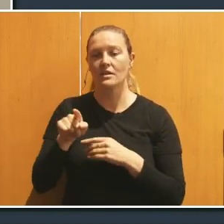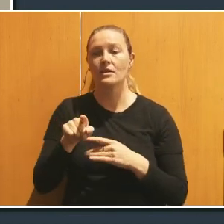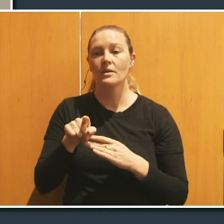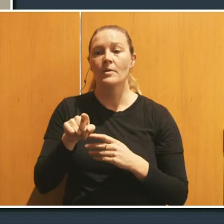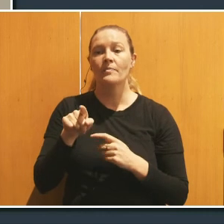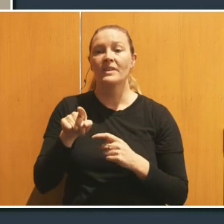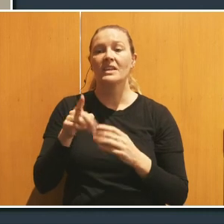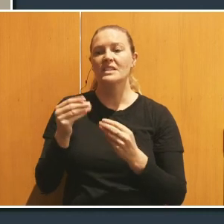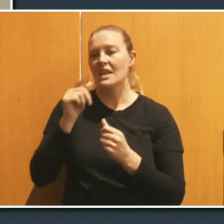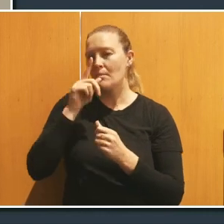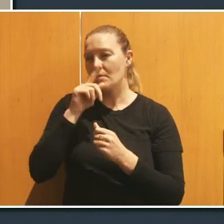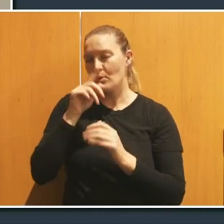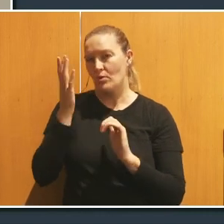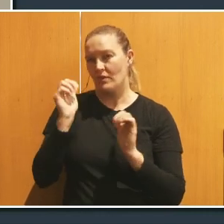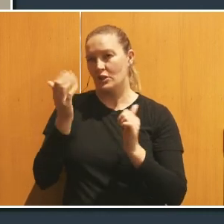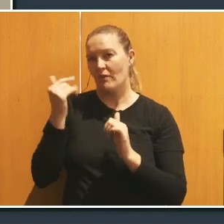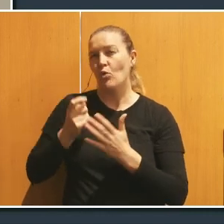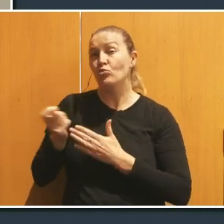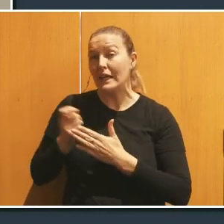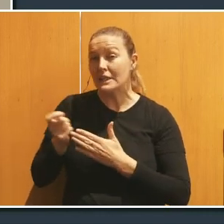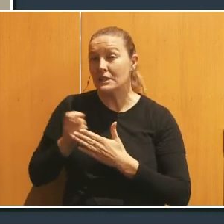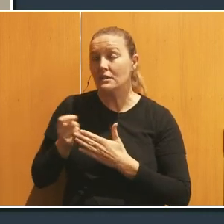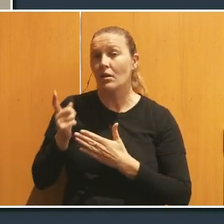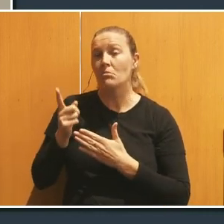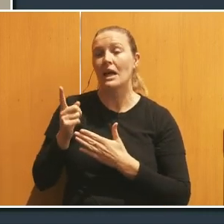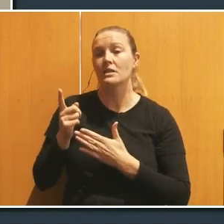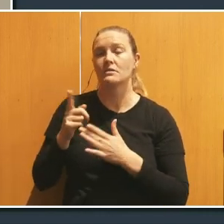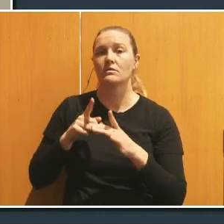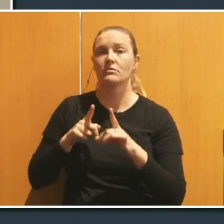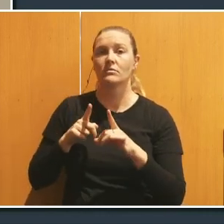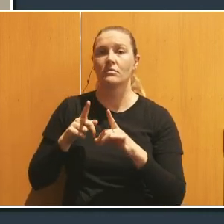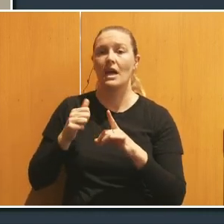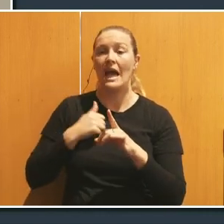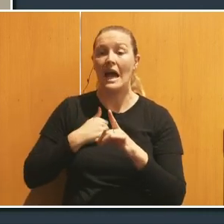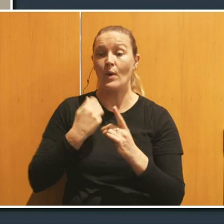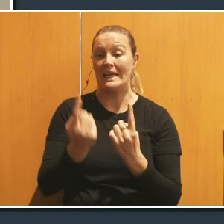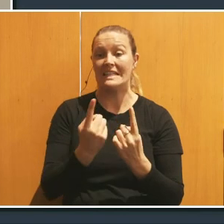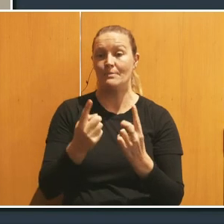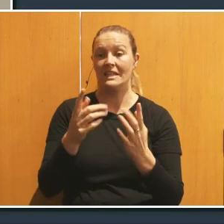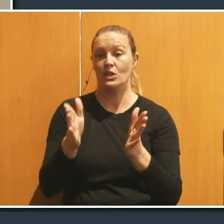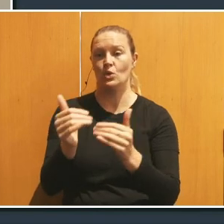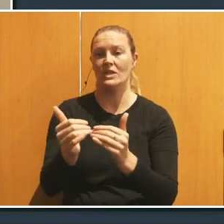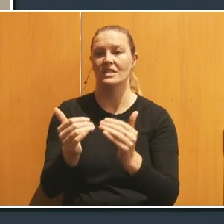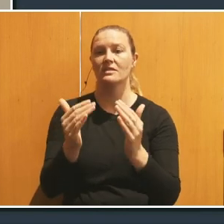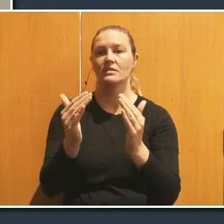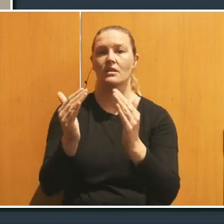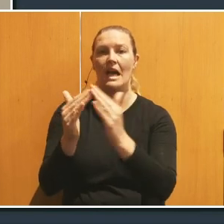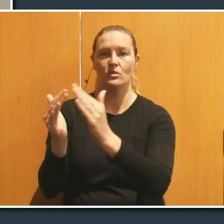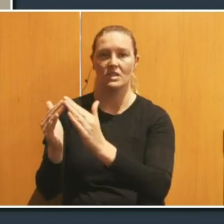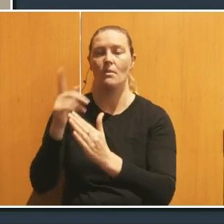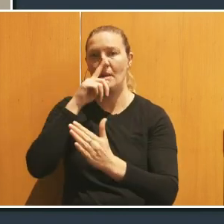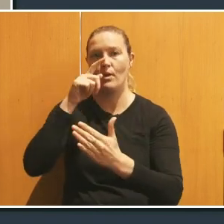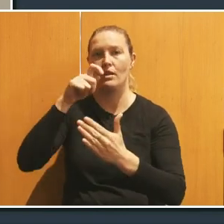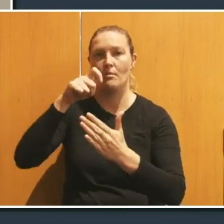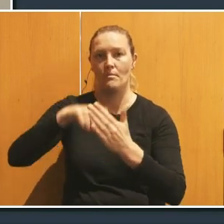a rental situation, but we do sell our independent units under a licence to occupy, so I guess